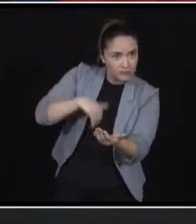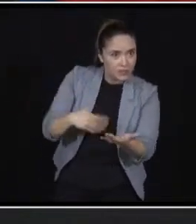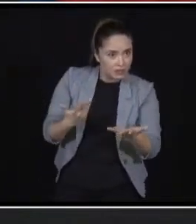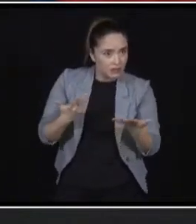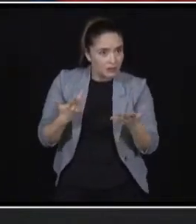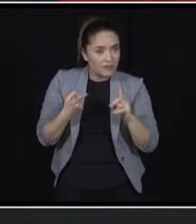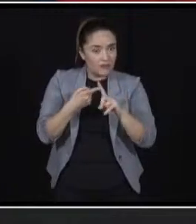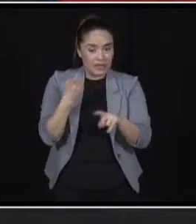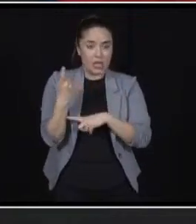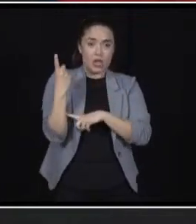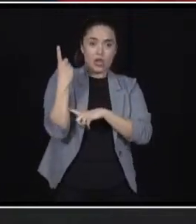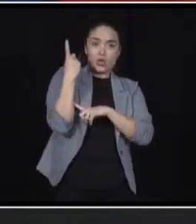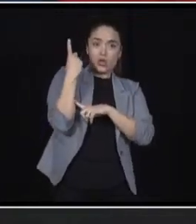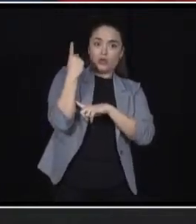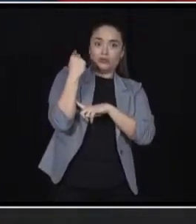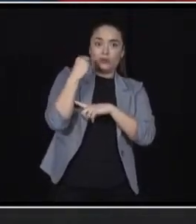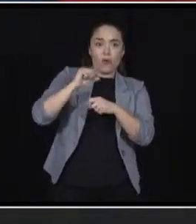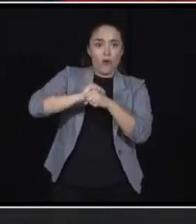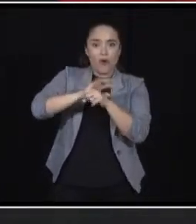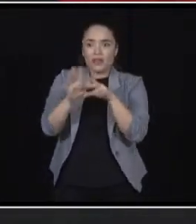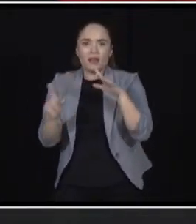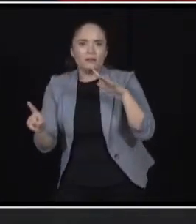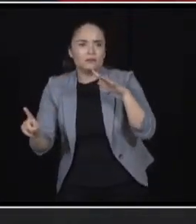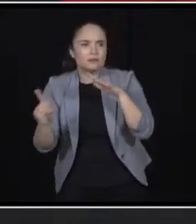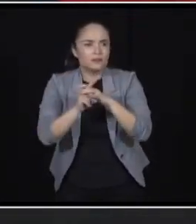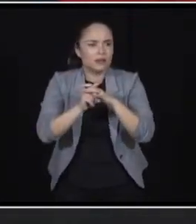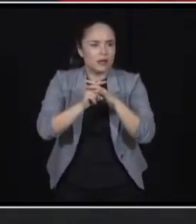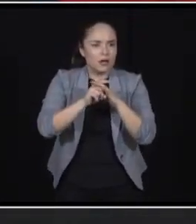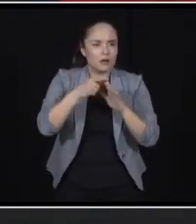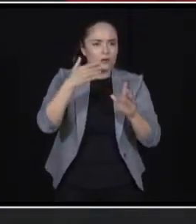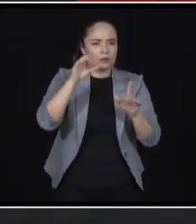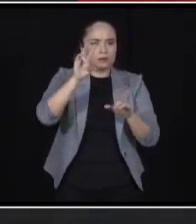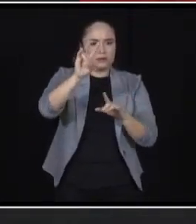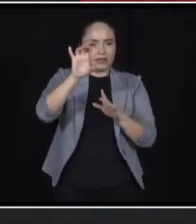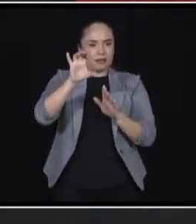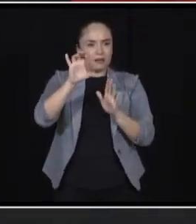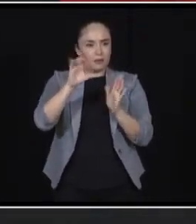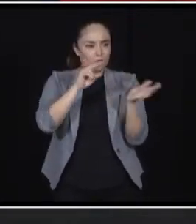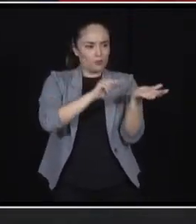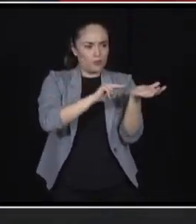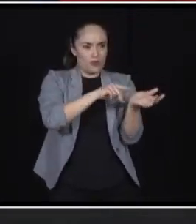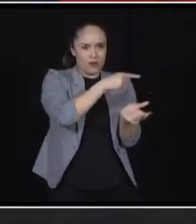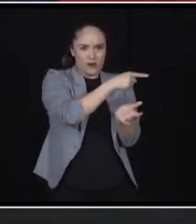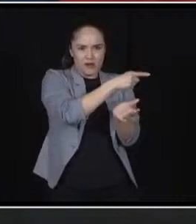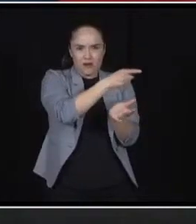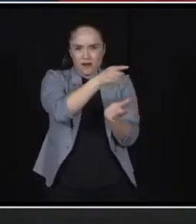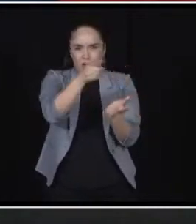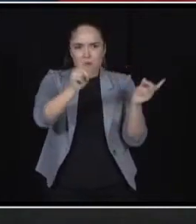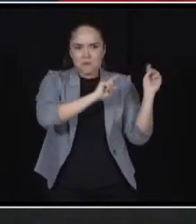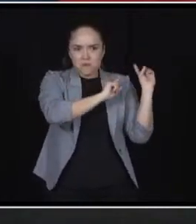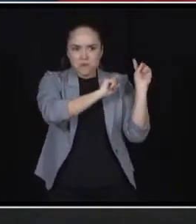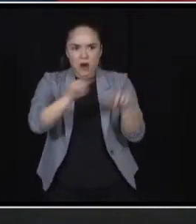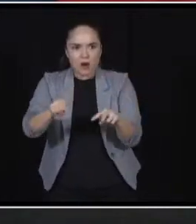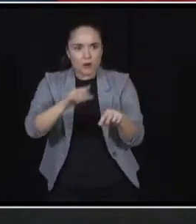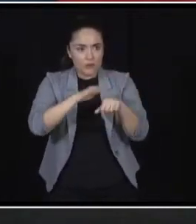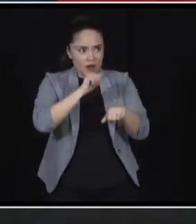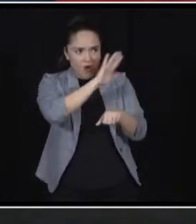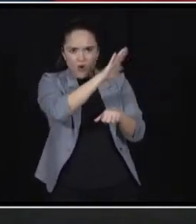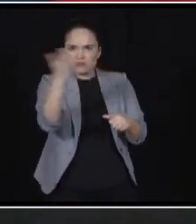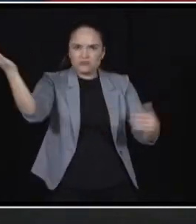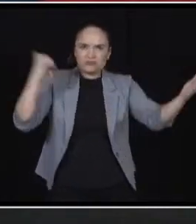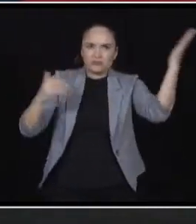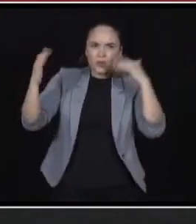were identified as potential reinforcements, but they've not yet been given the call to come back. I'll pass that to the Minister of Health.